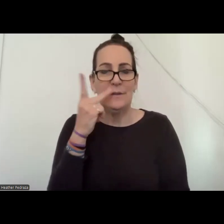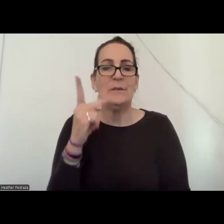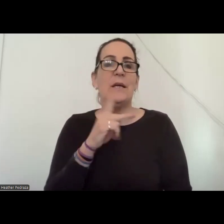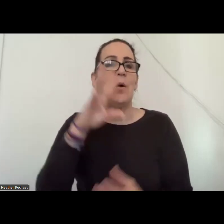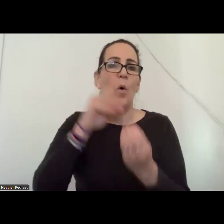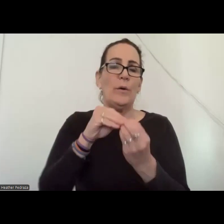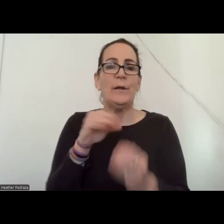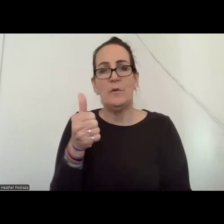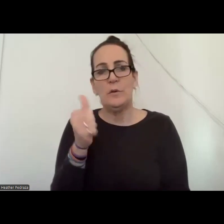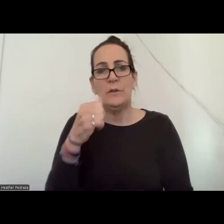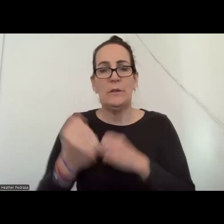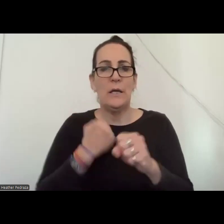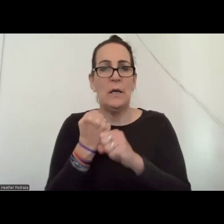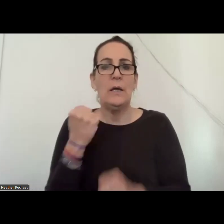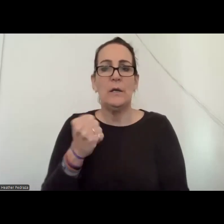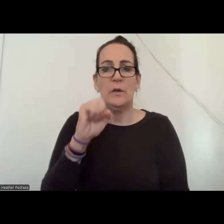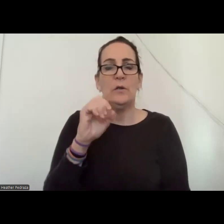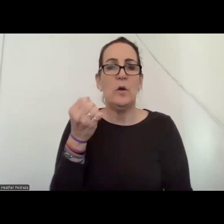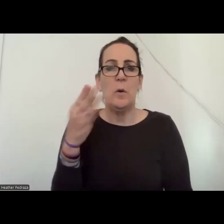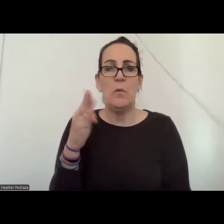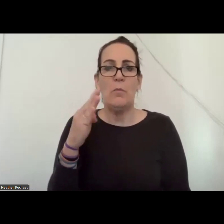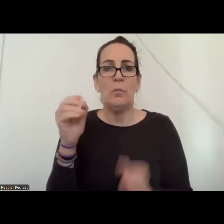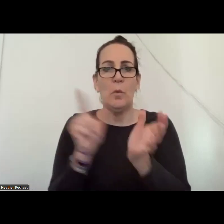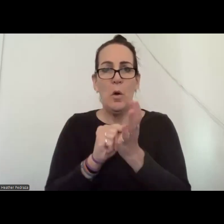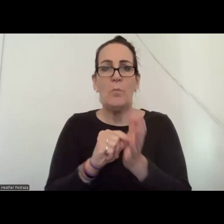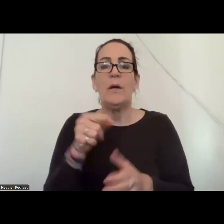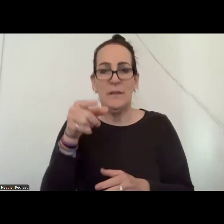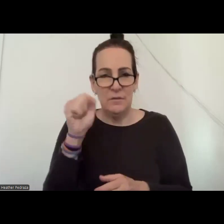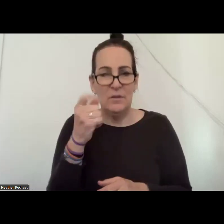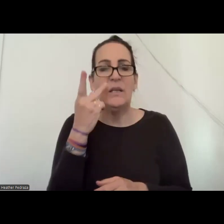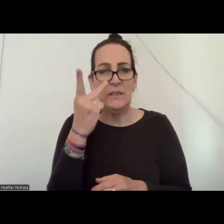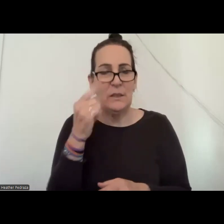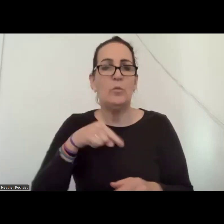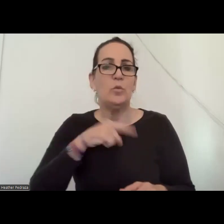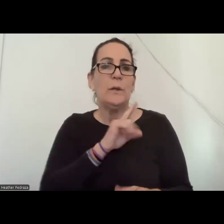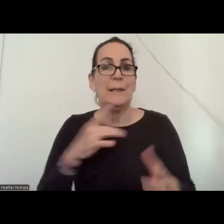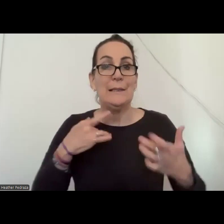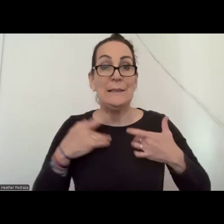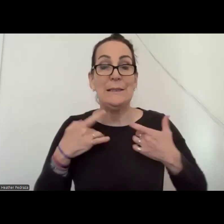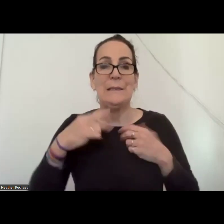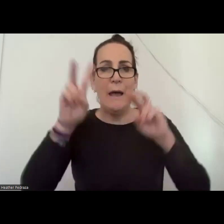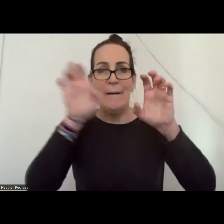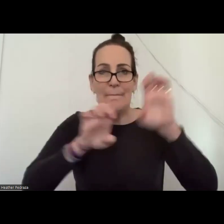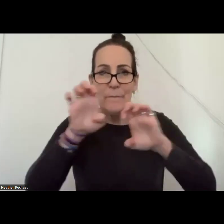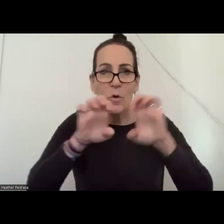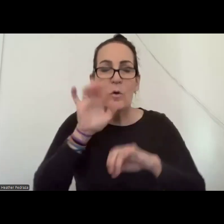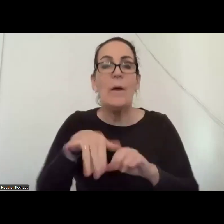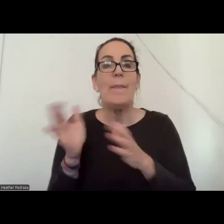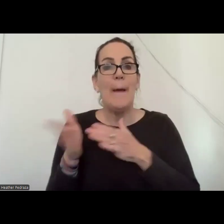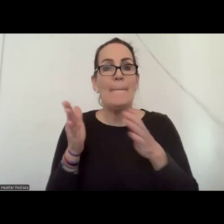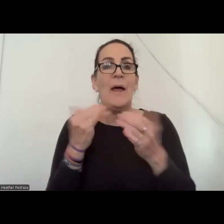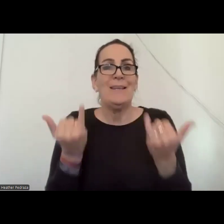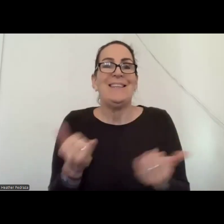at the midpoint. We're really excited to be evaluating the plan this year at the